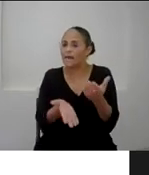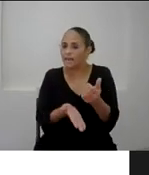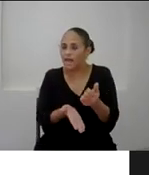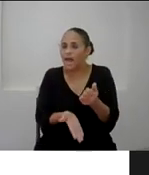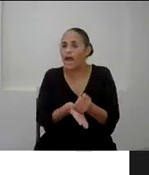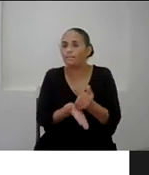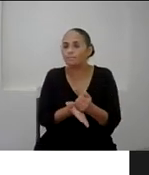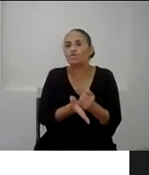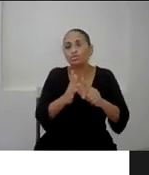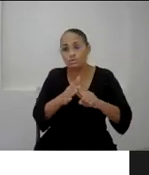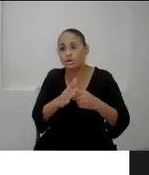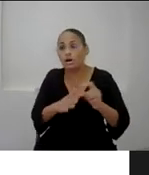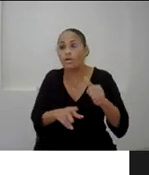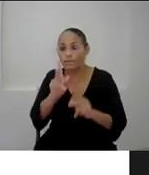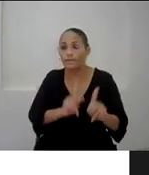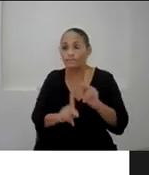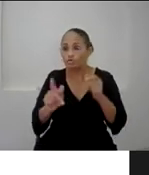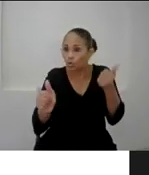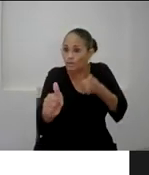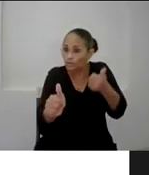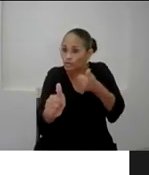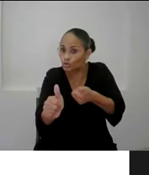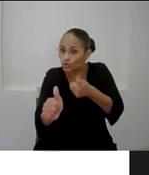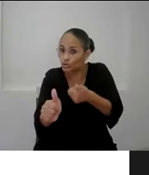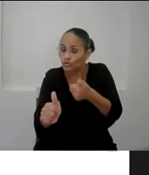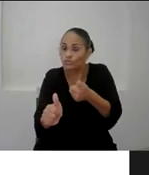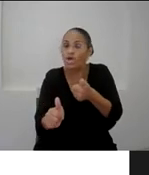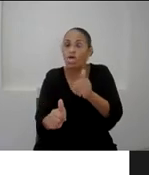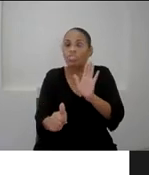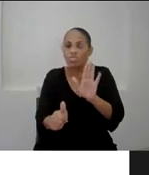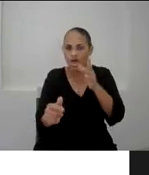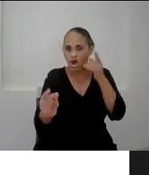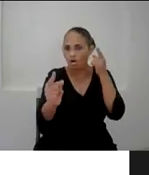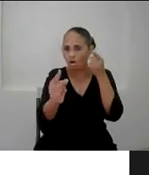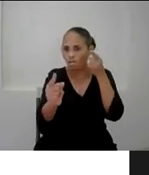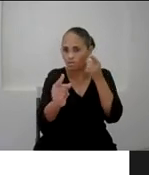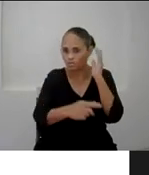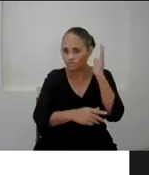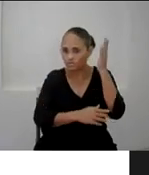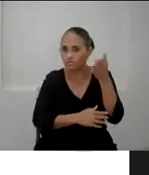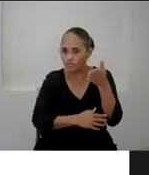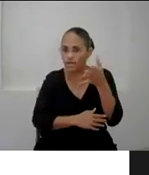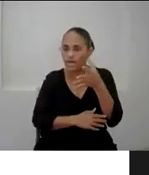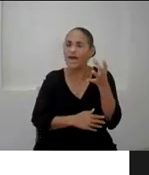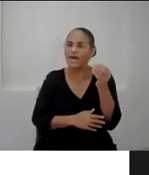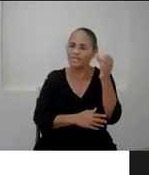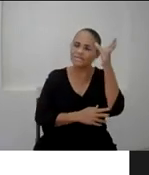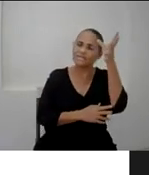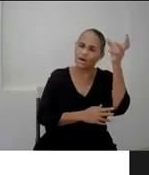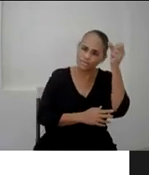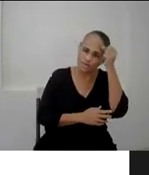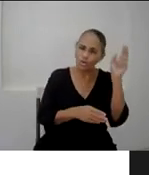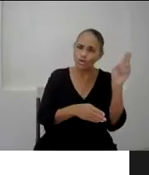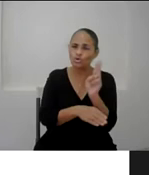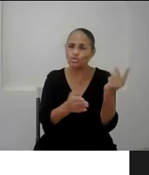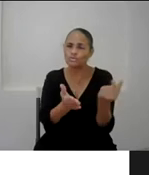people to help them to pursue those their ambitions. There's a concept we use sometimes